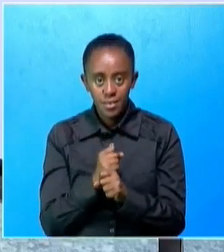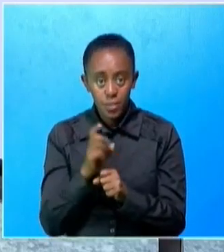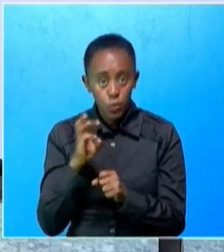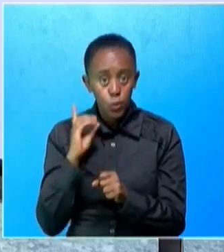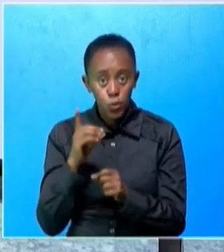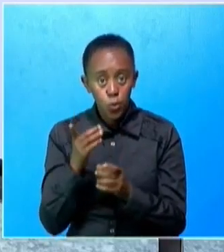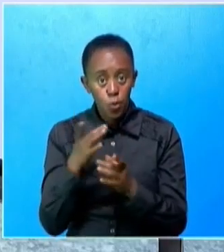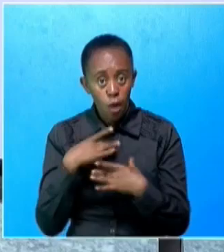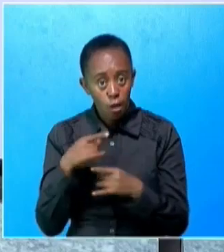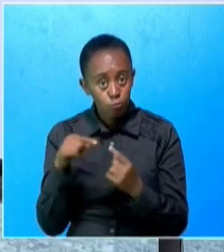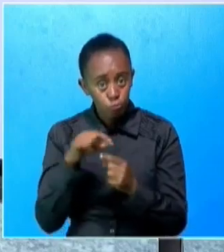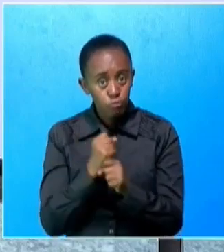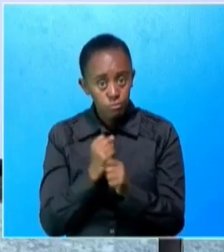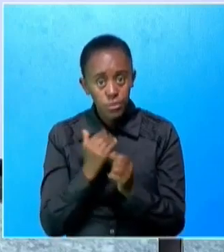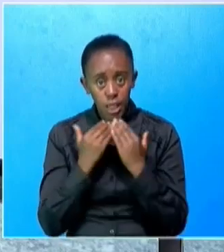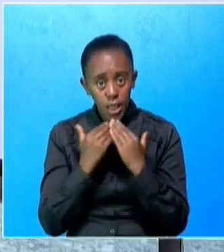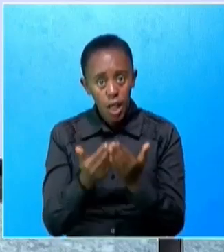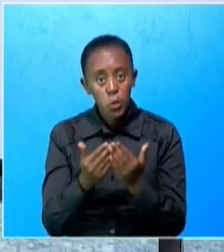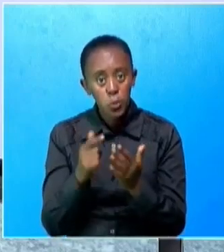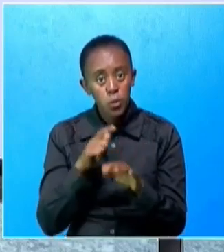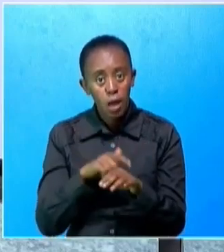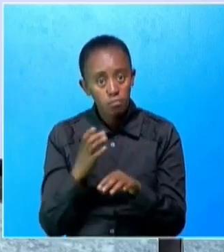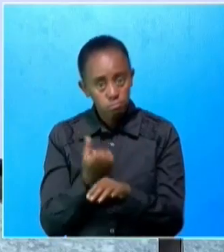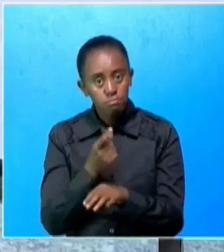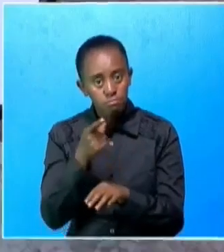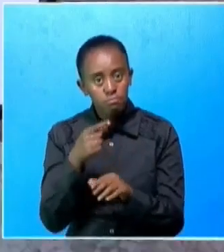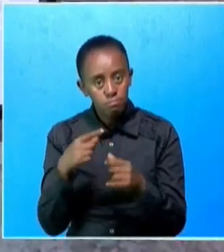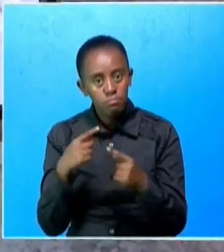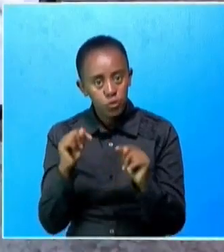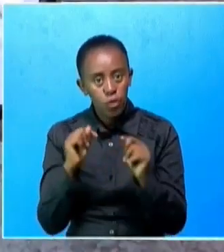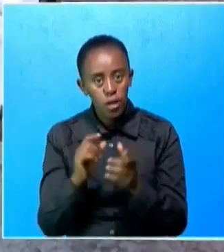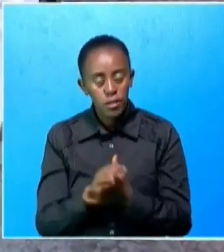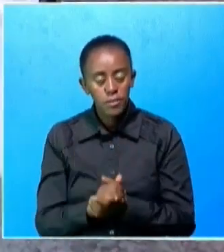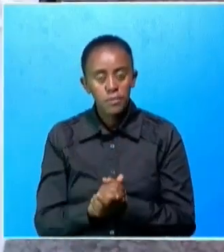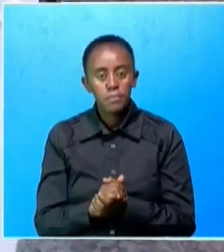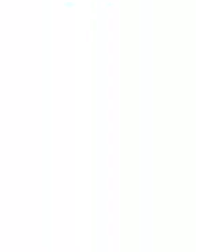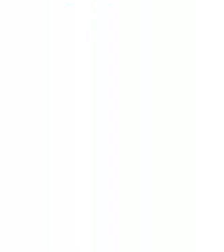it? Thanks so much. Take time and try to do it.